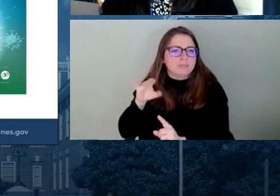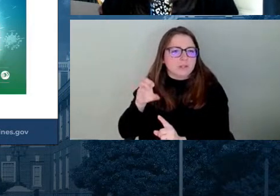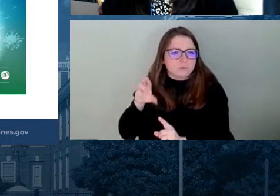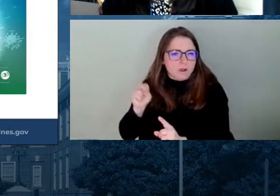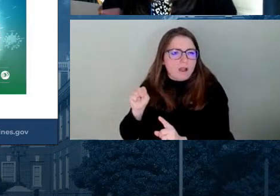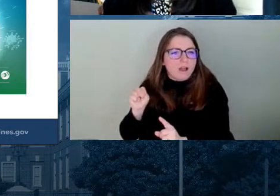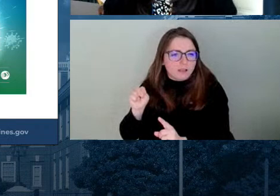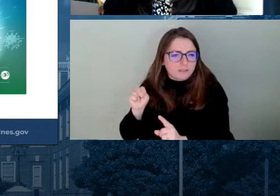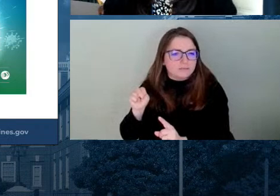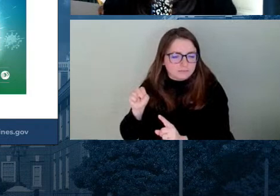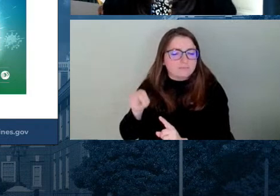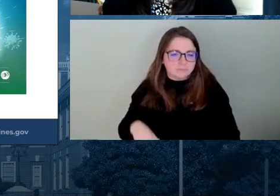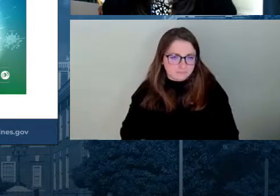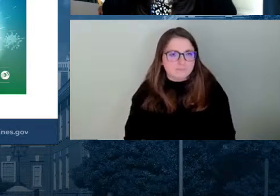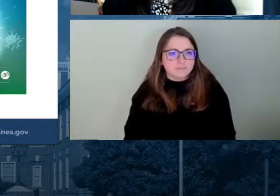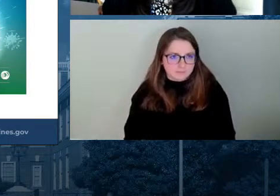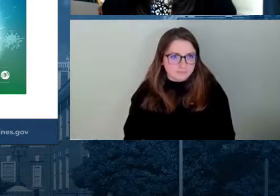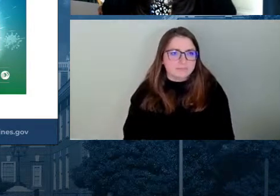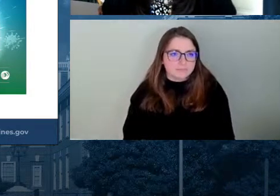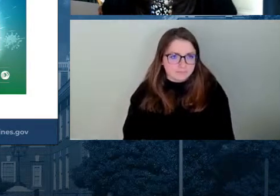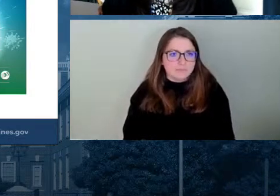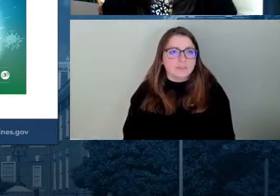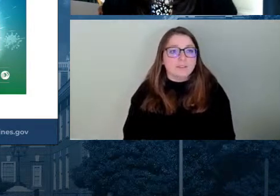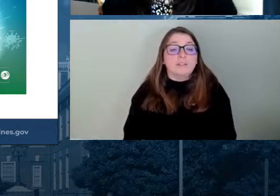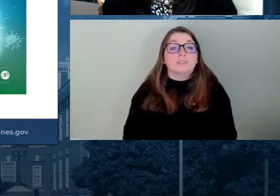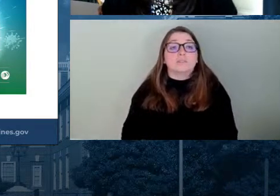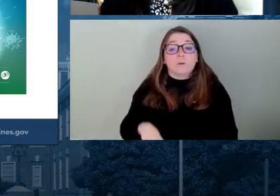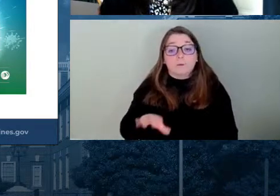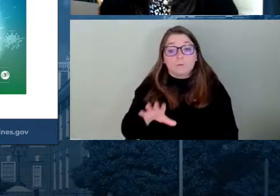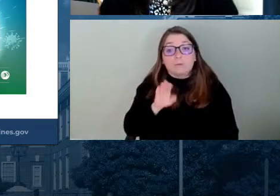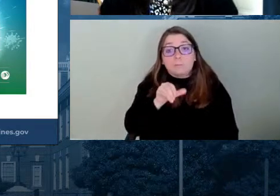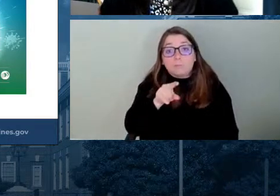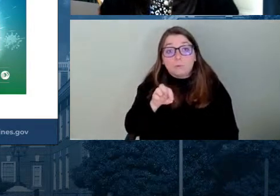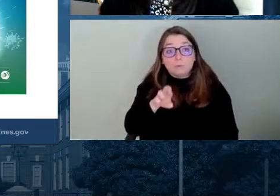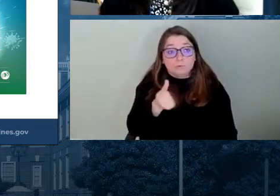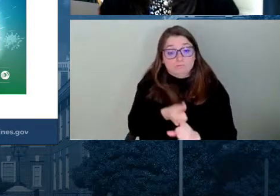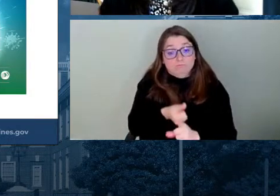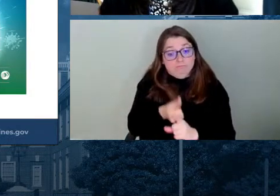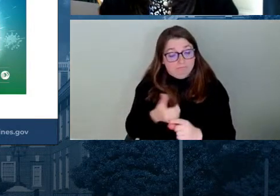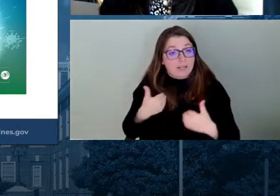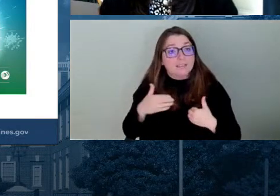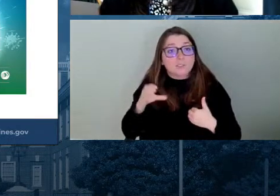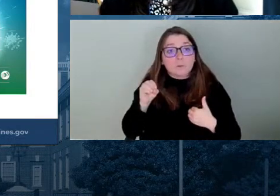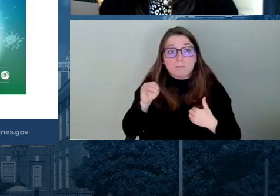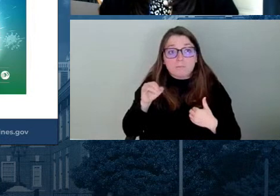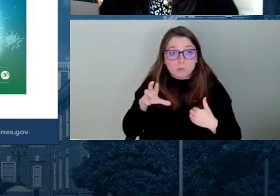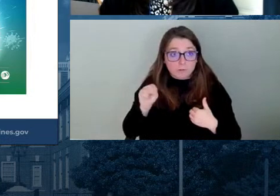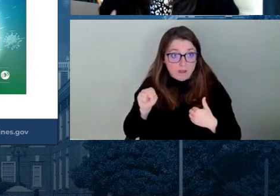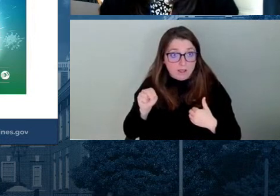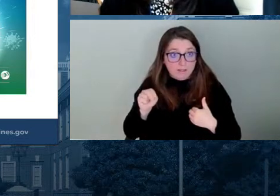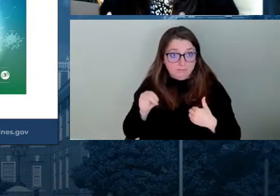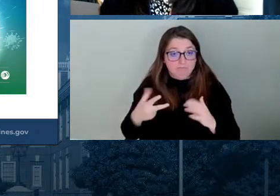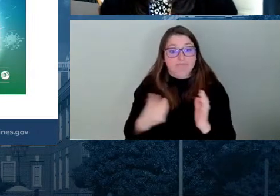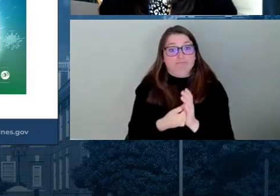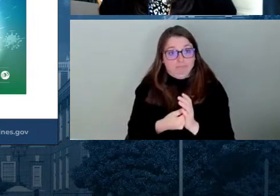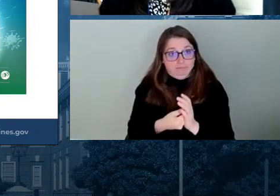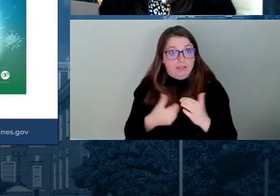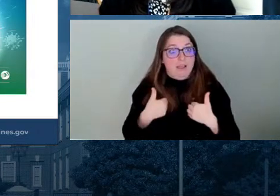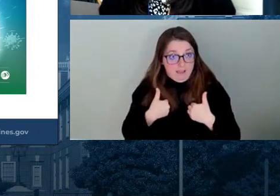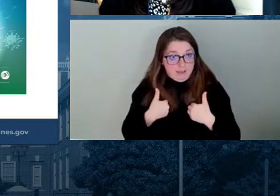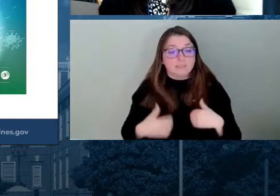putting an Omicron strain in the booster is going to increase the efficacy. It's going to give us